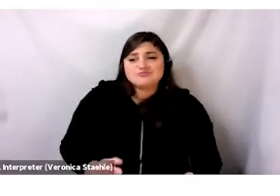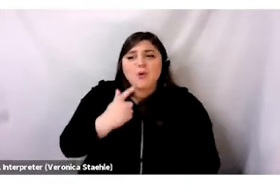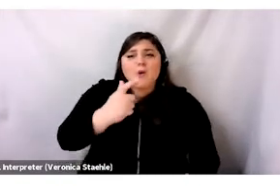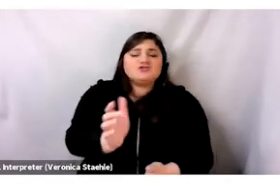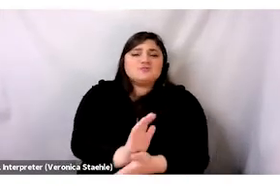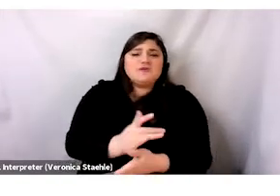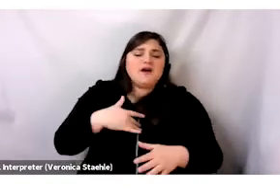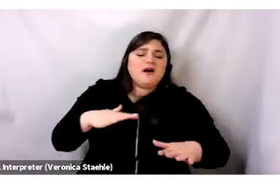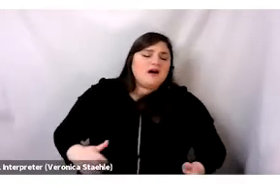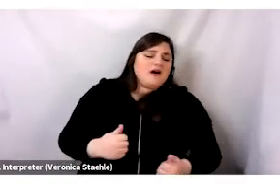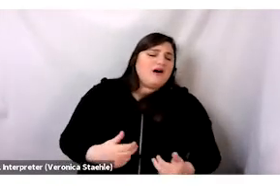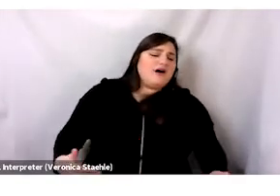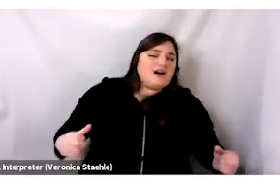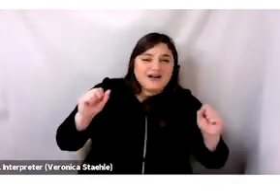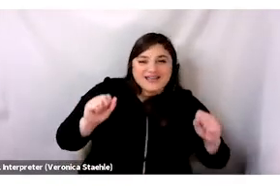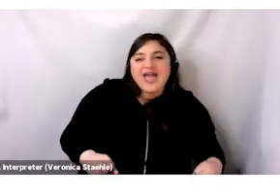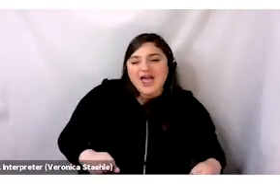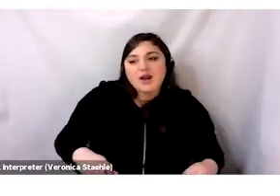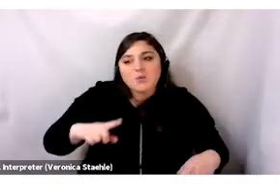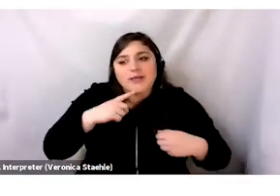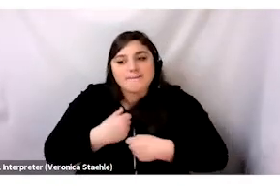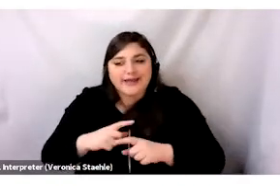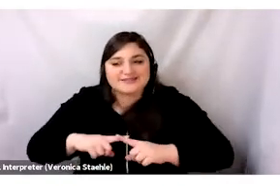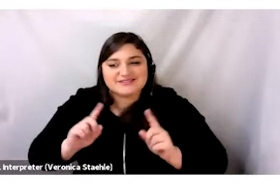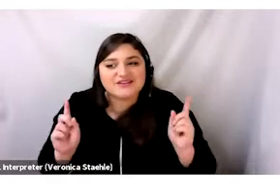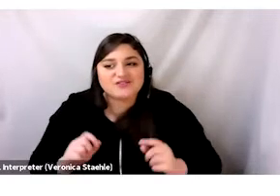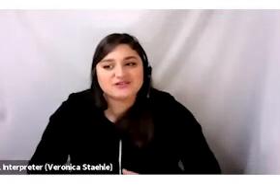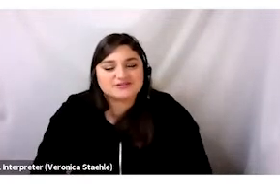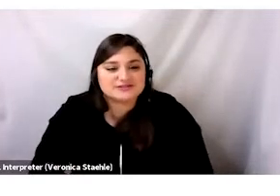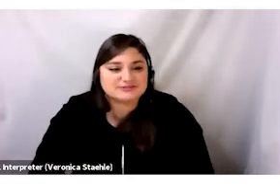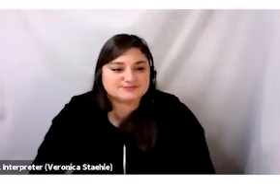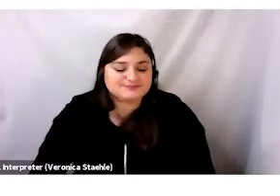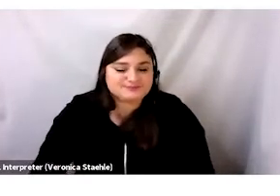And finally, one of the most important practices that